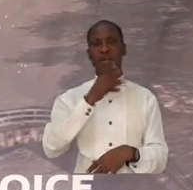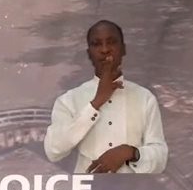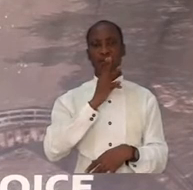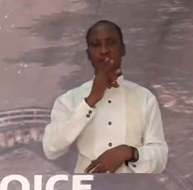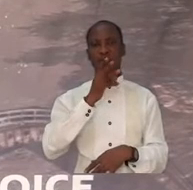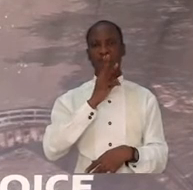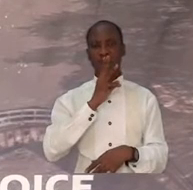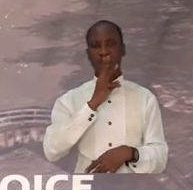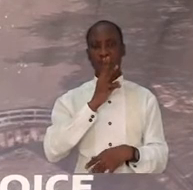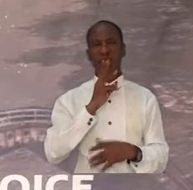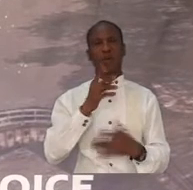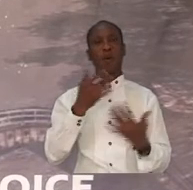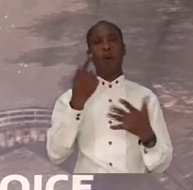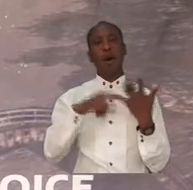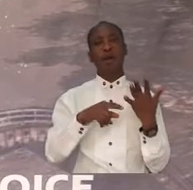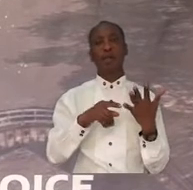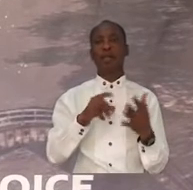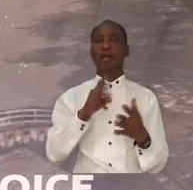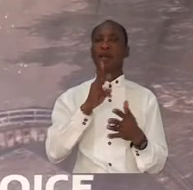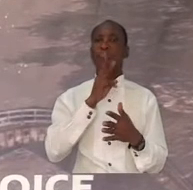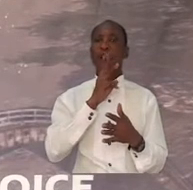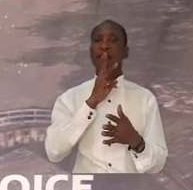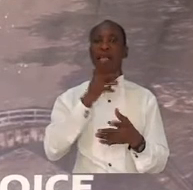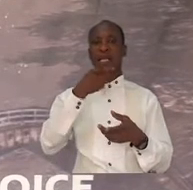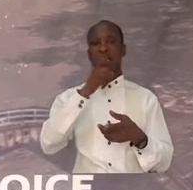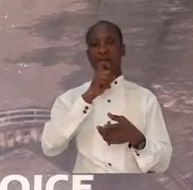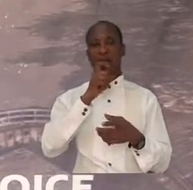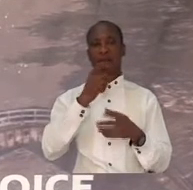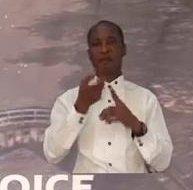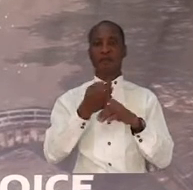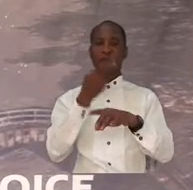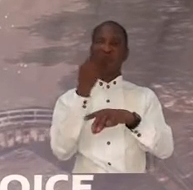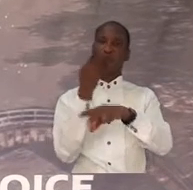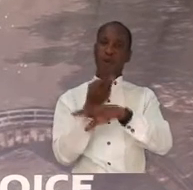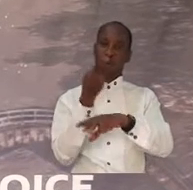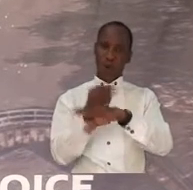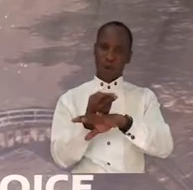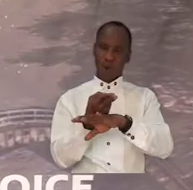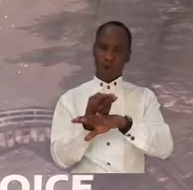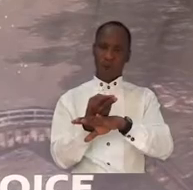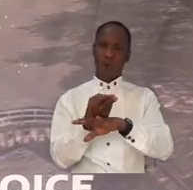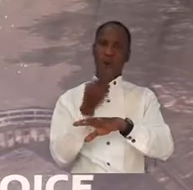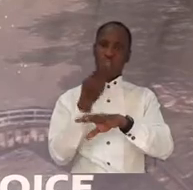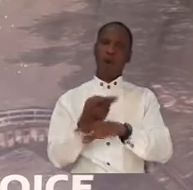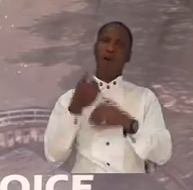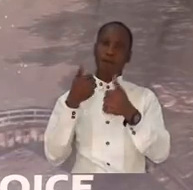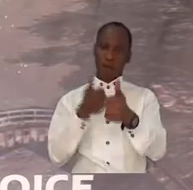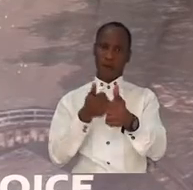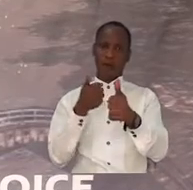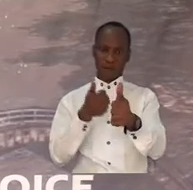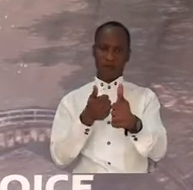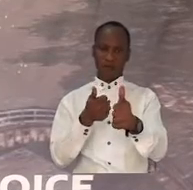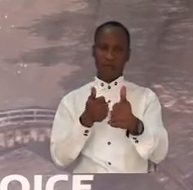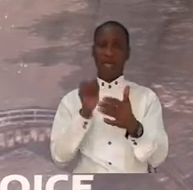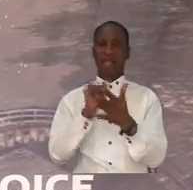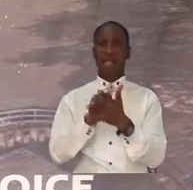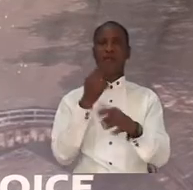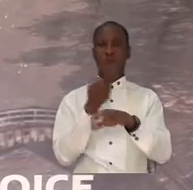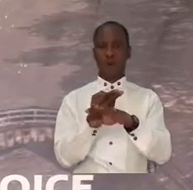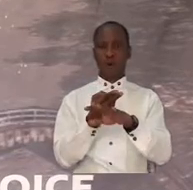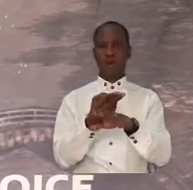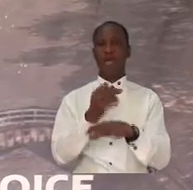they drank of that spiritual rock that followed them, and the rock, or